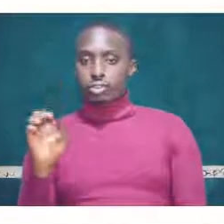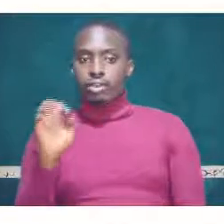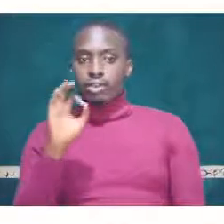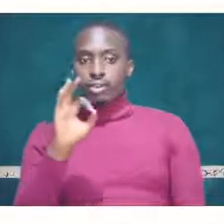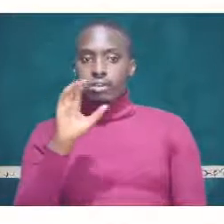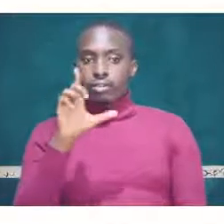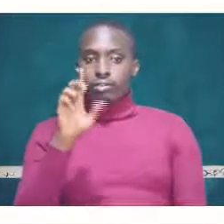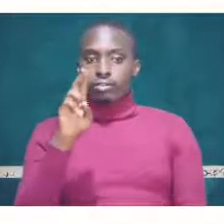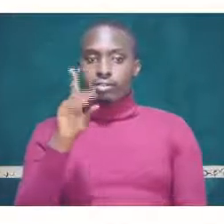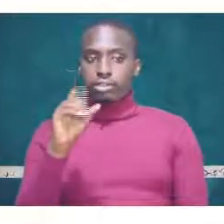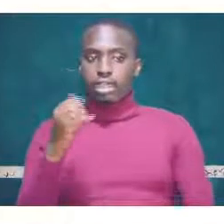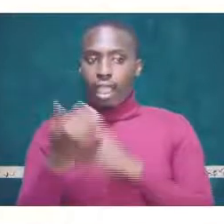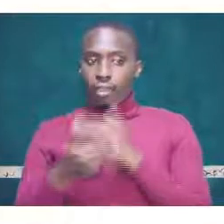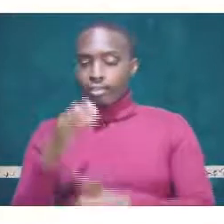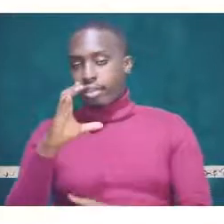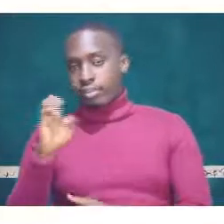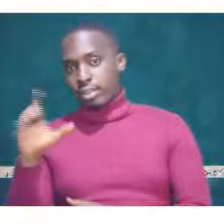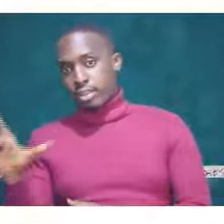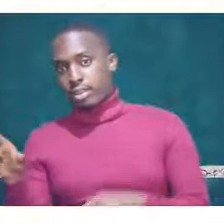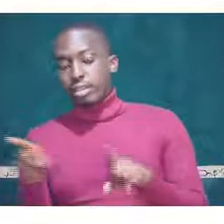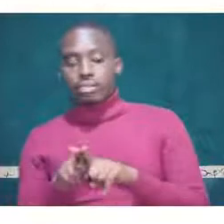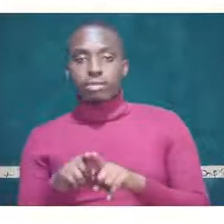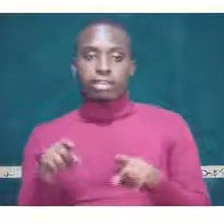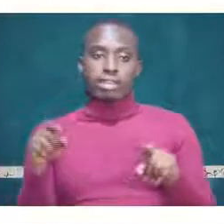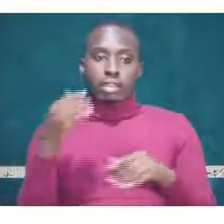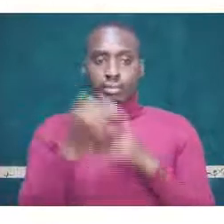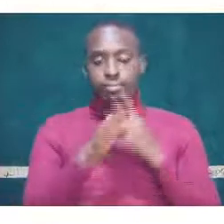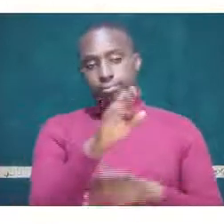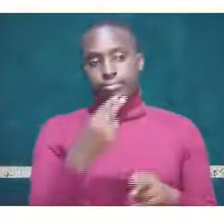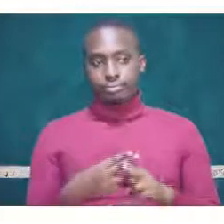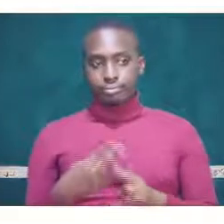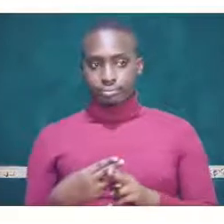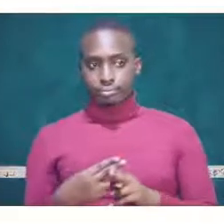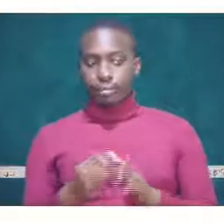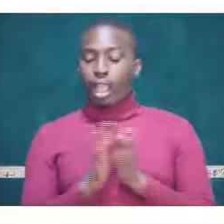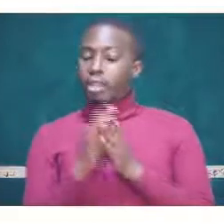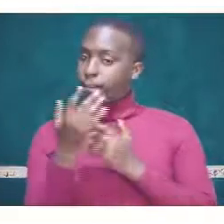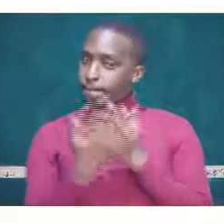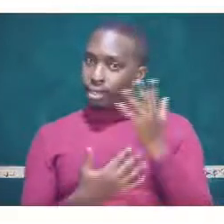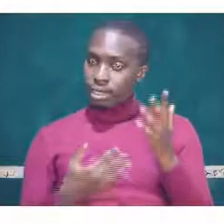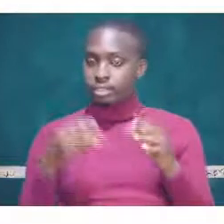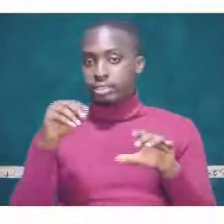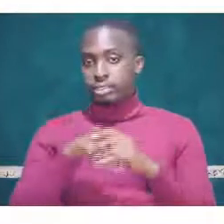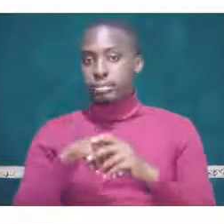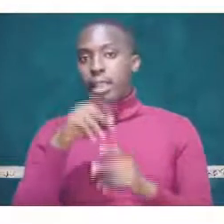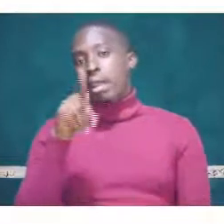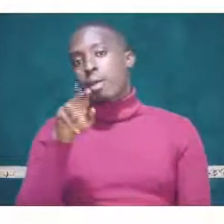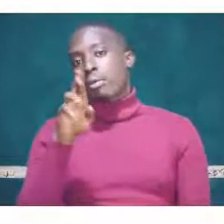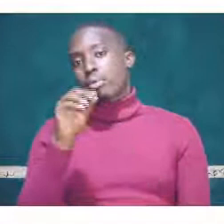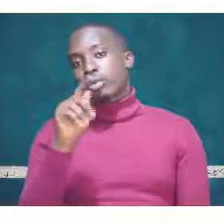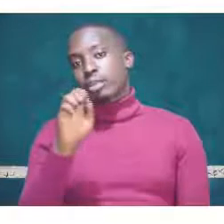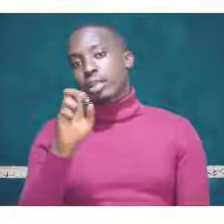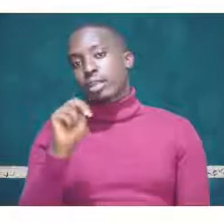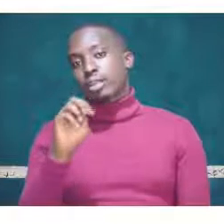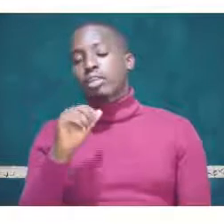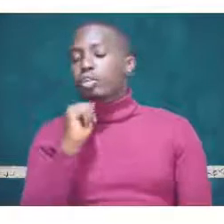fluid that surrounds the cells are referred to as tissue fluid. And blood cells and large proteins do not pass